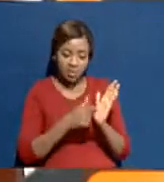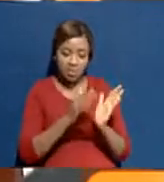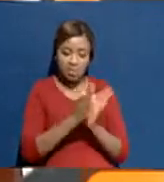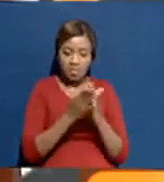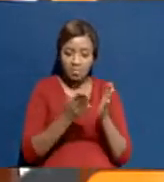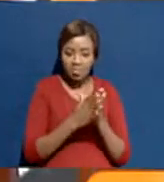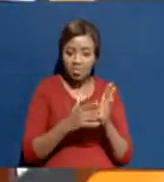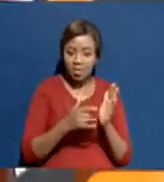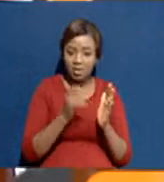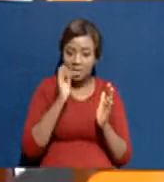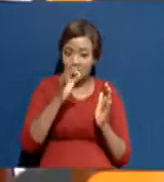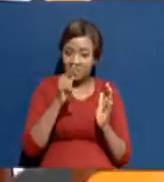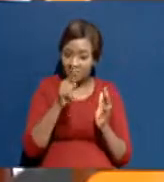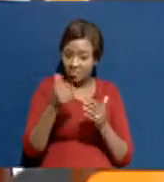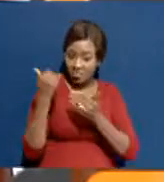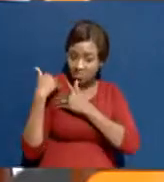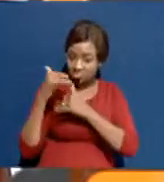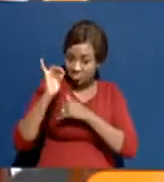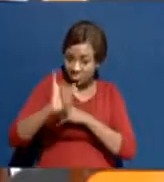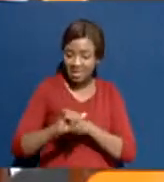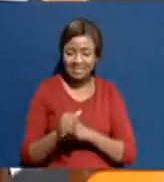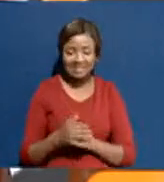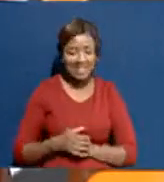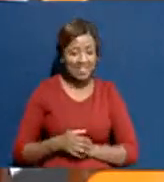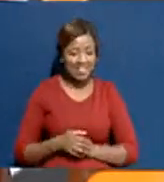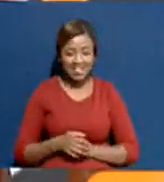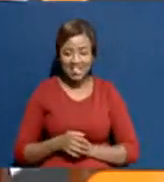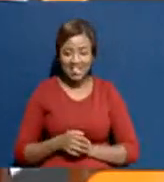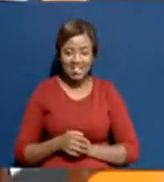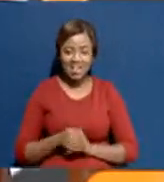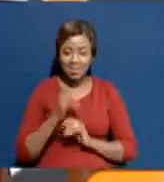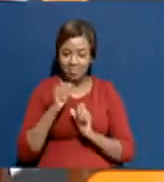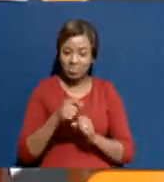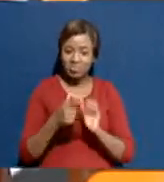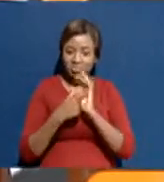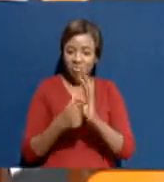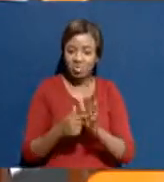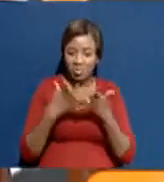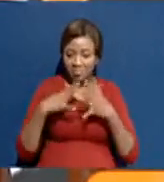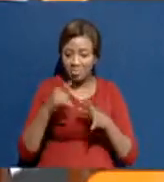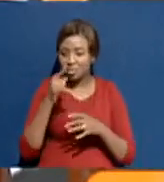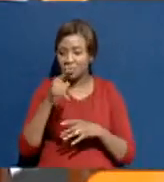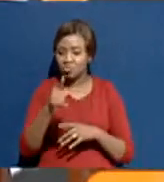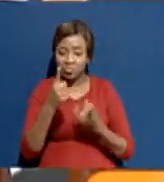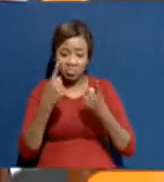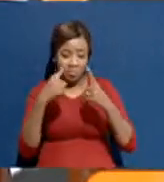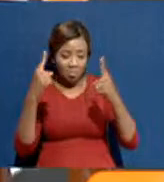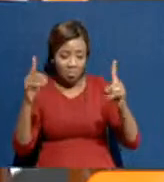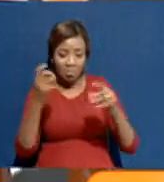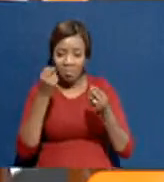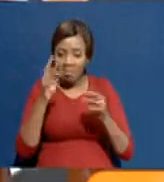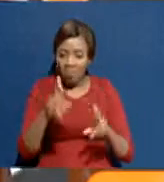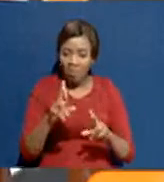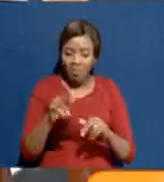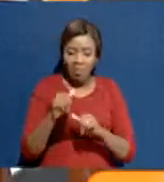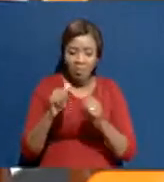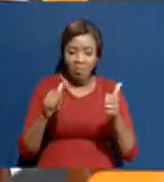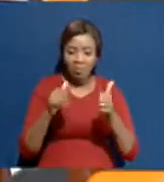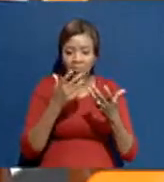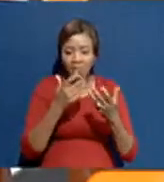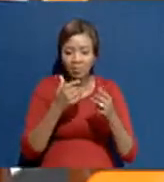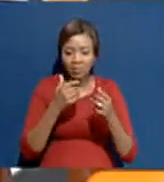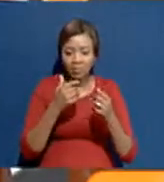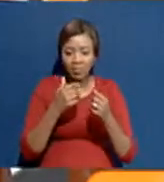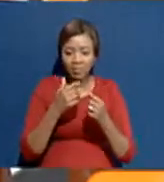marks you as the face of either the success or the failure by the other group. And when you have got 50% of the